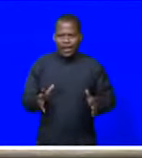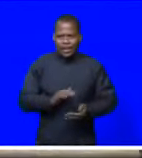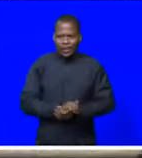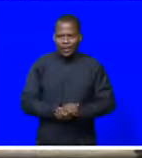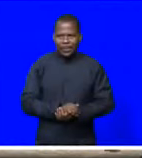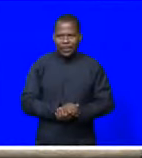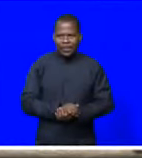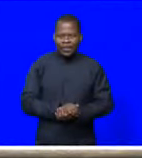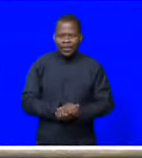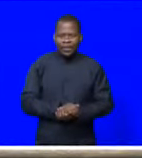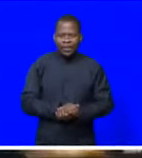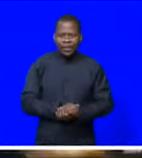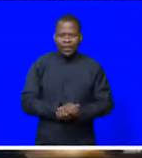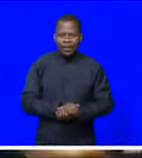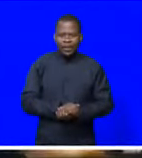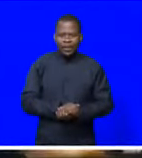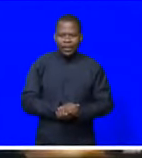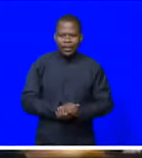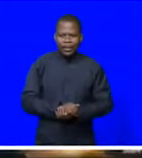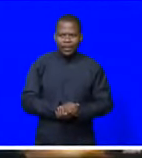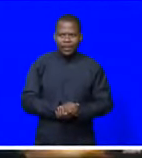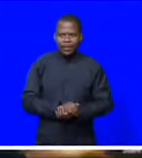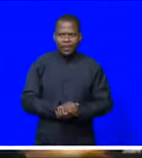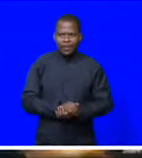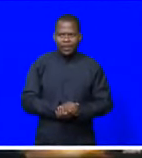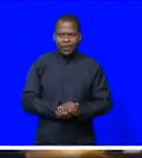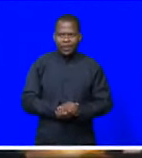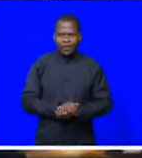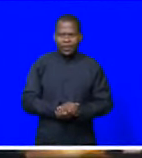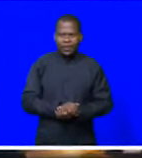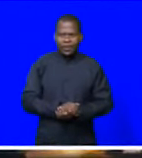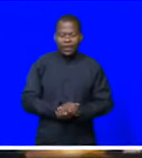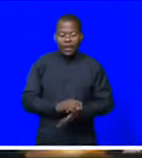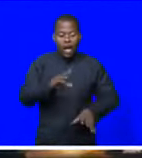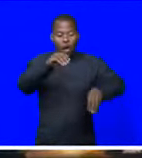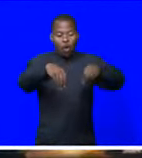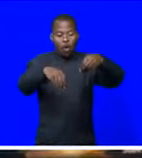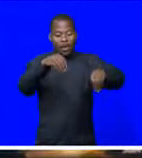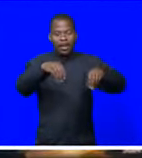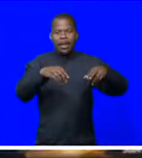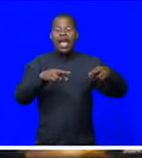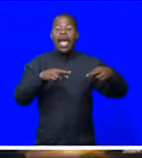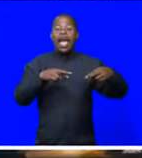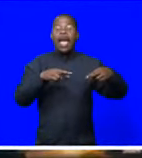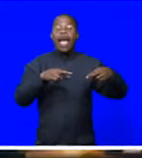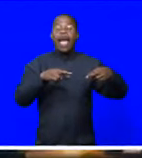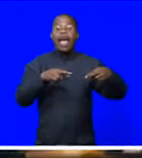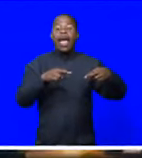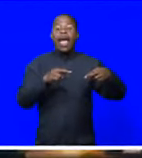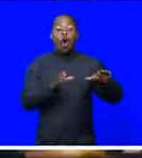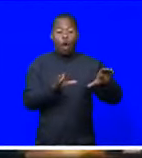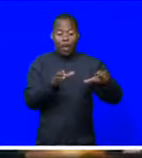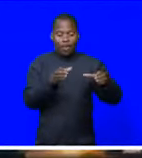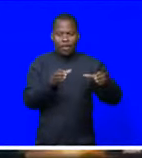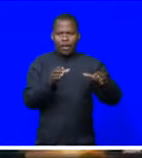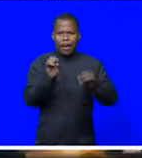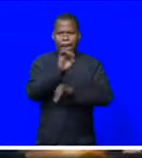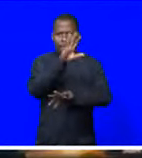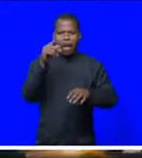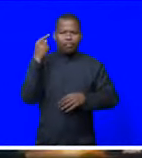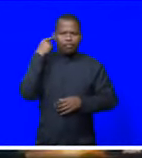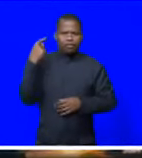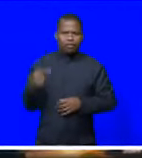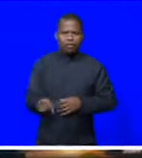Sanziso Mlambo. Mbabane. The Elections and Boundaries Commission invites residents in chiefdoms under